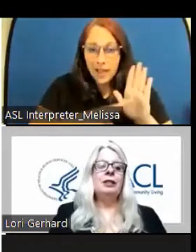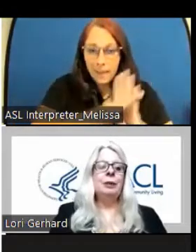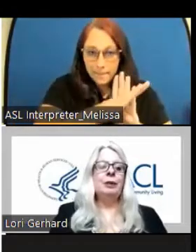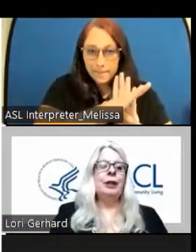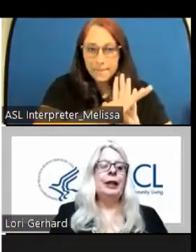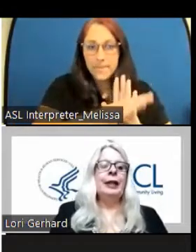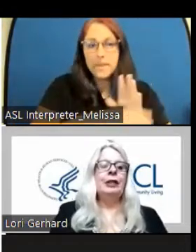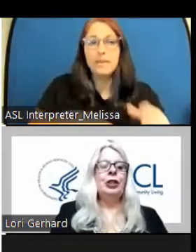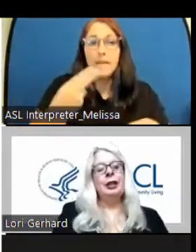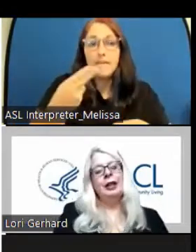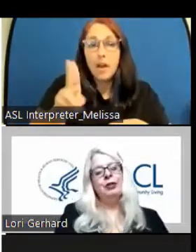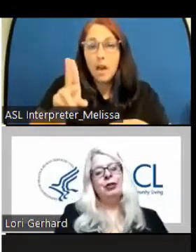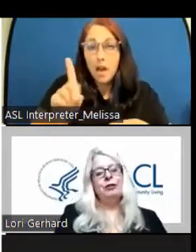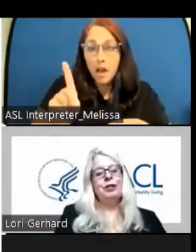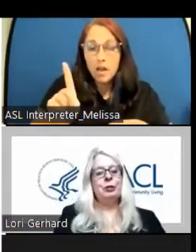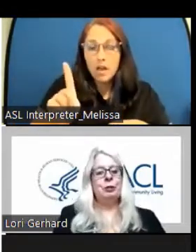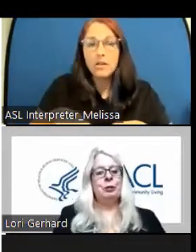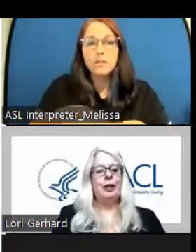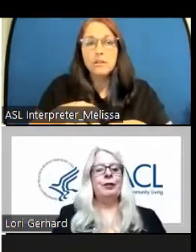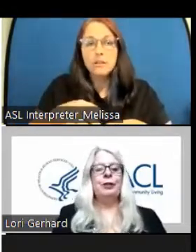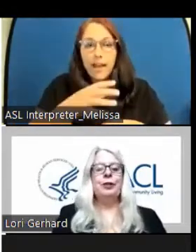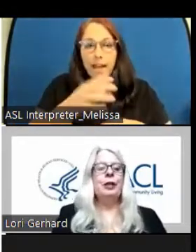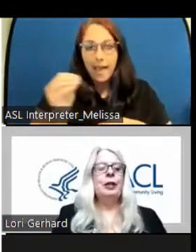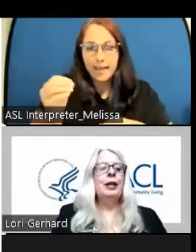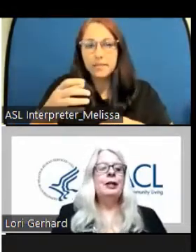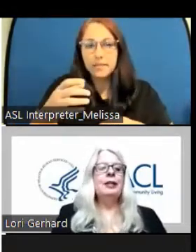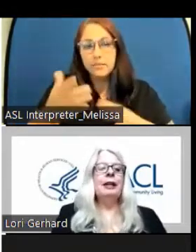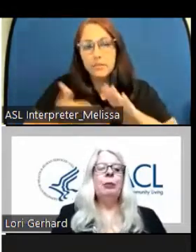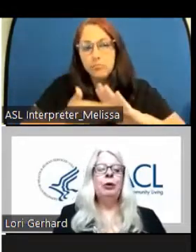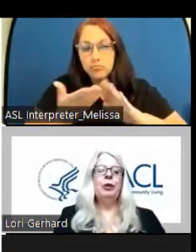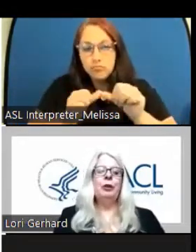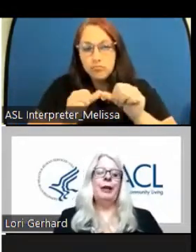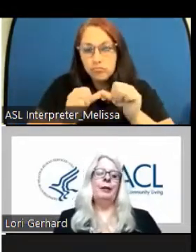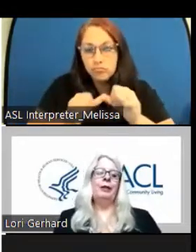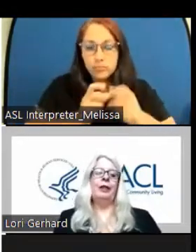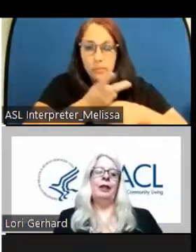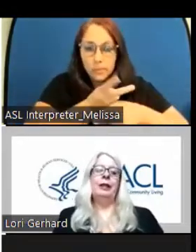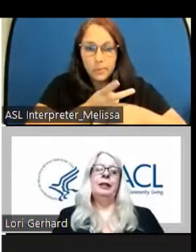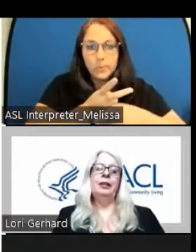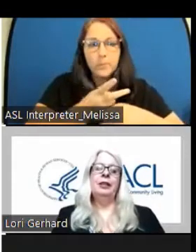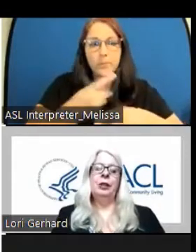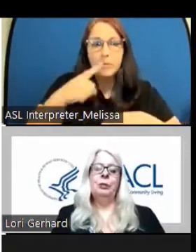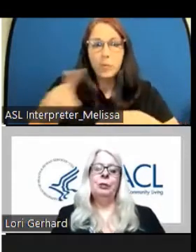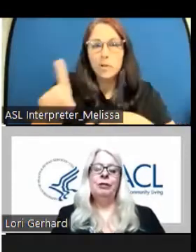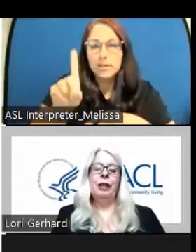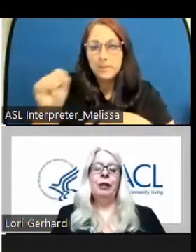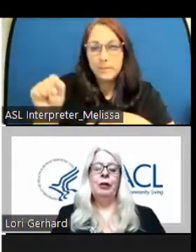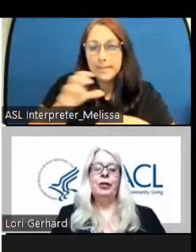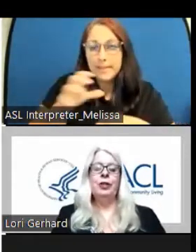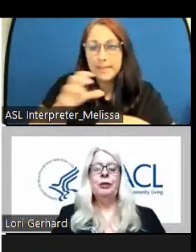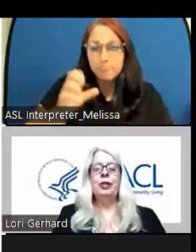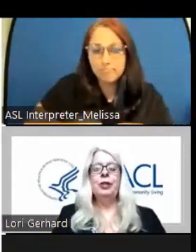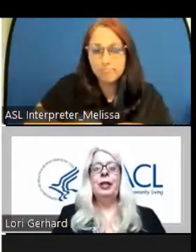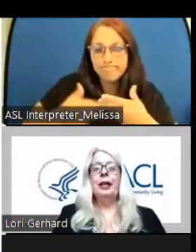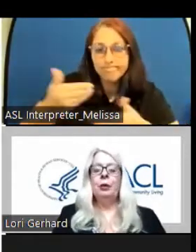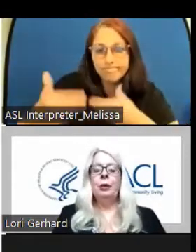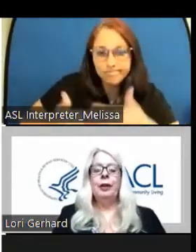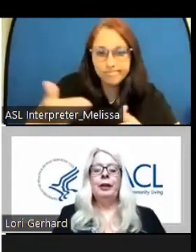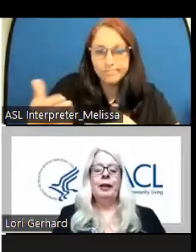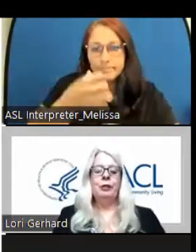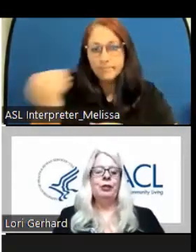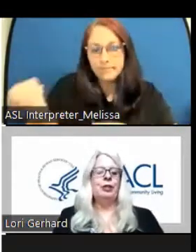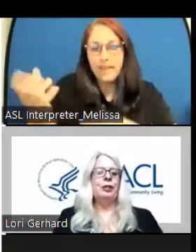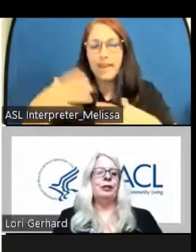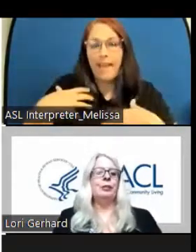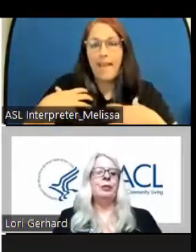the Disability, Aging, and Health Services providers. Today we'll learn about the HUD Continuums of Care, or CoC, and